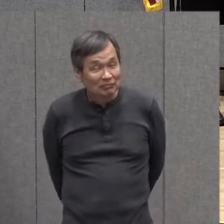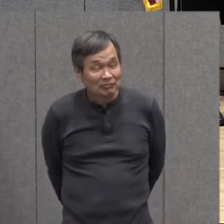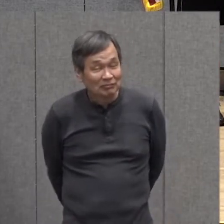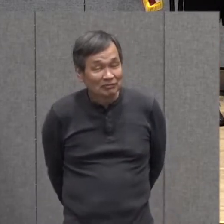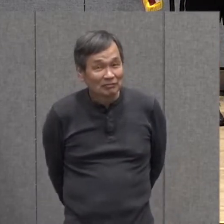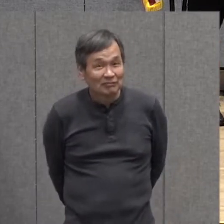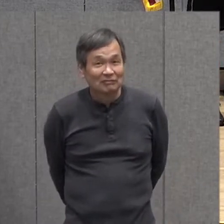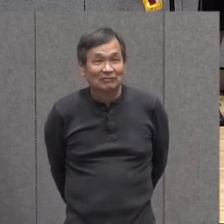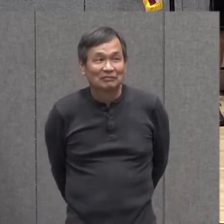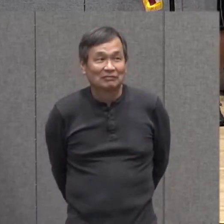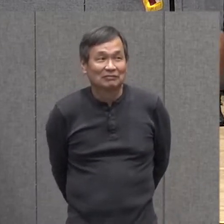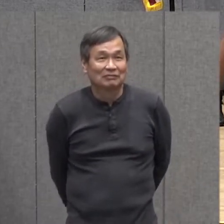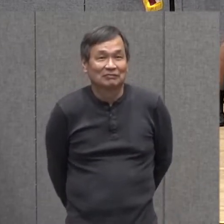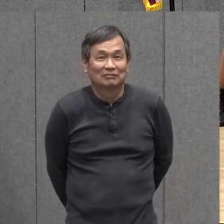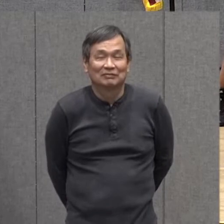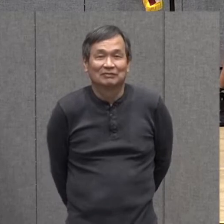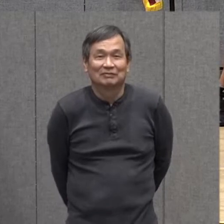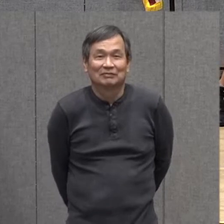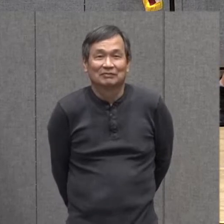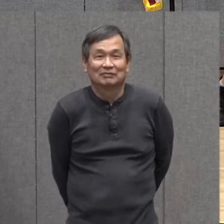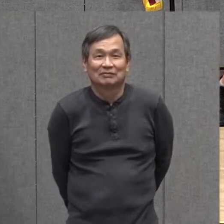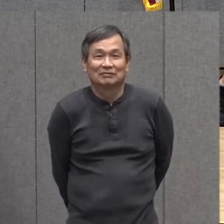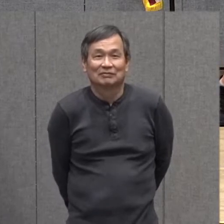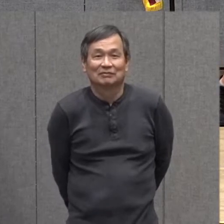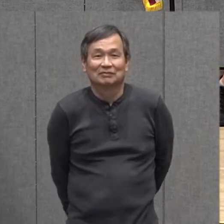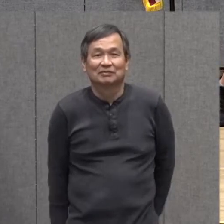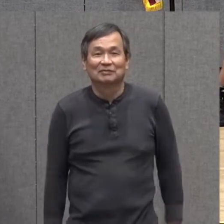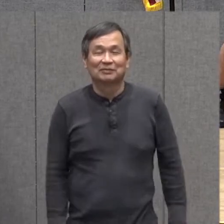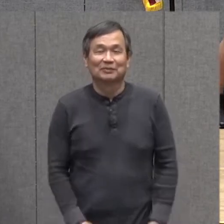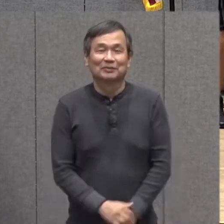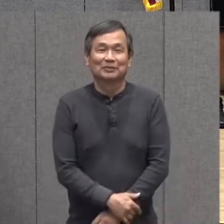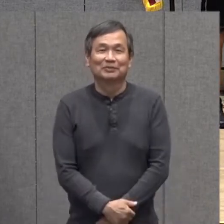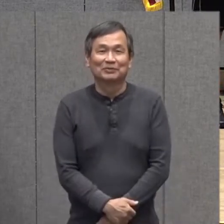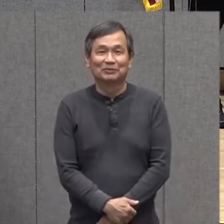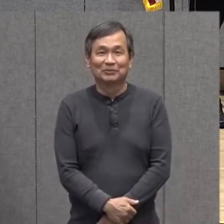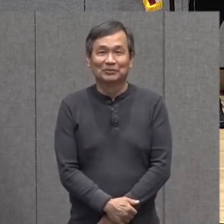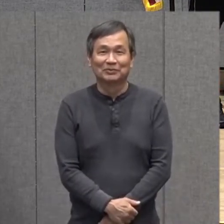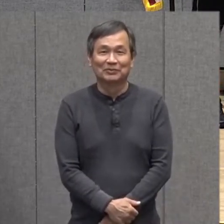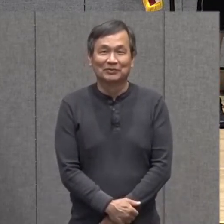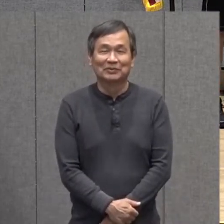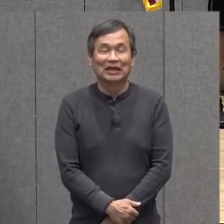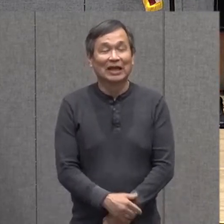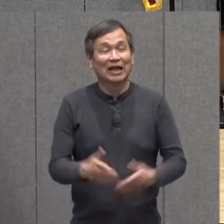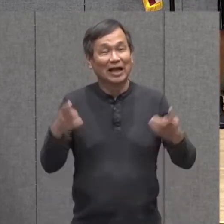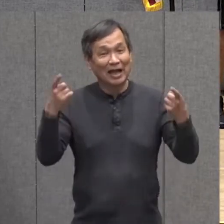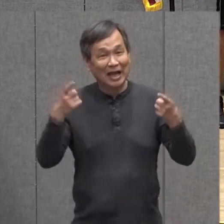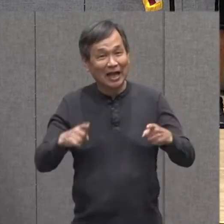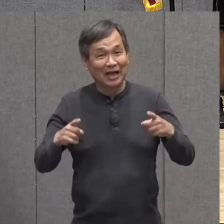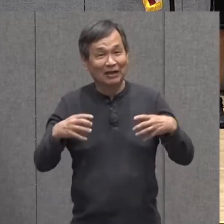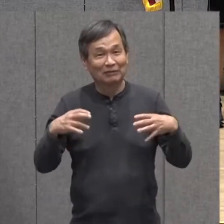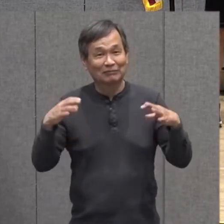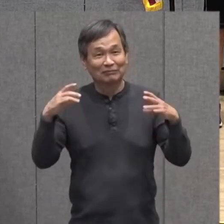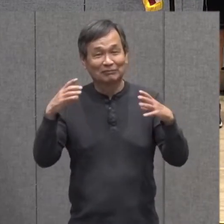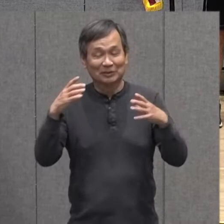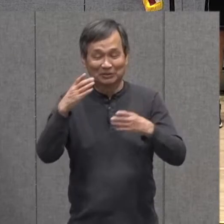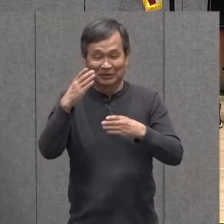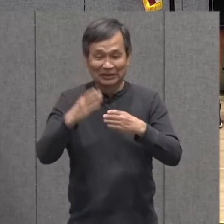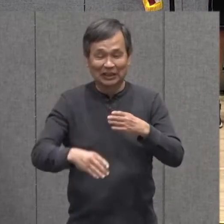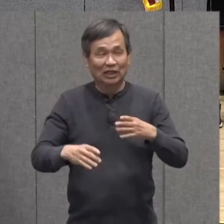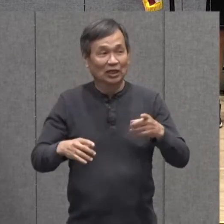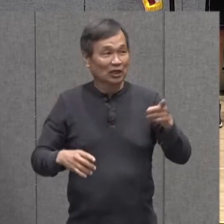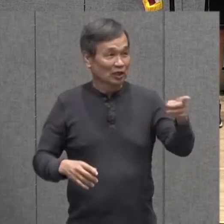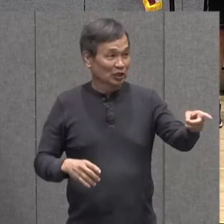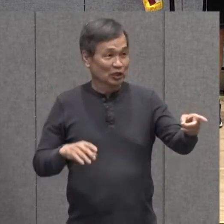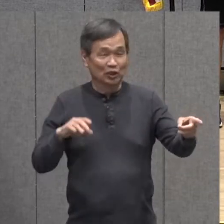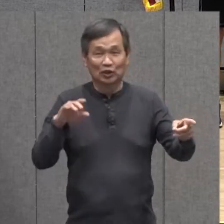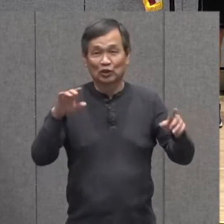escuela. Hacemos un baile solo para relajarnos un poquito. We ended with some great flexibility,